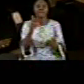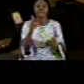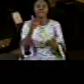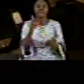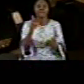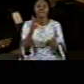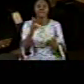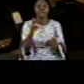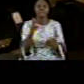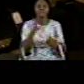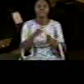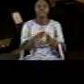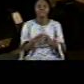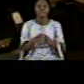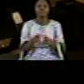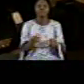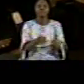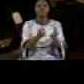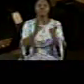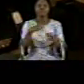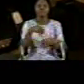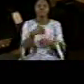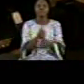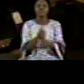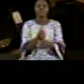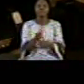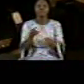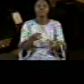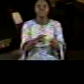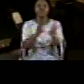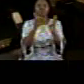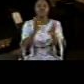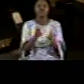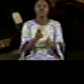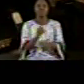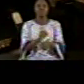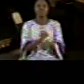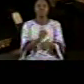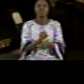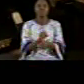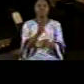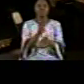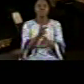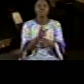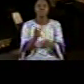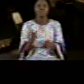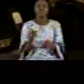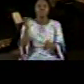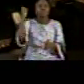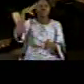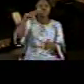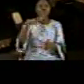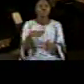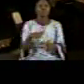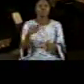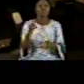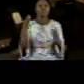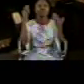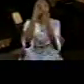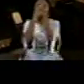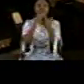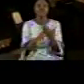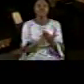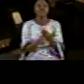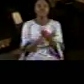are. Waymaker, miracle worker, promise keeper, light in the darkness,